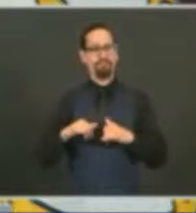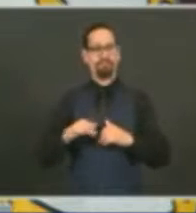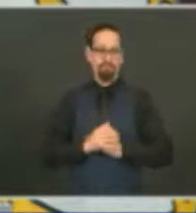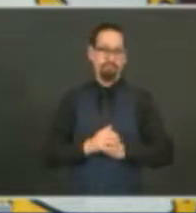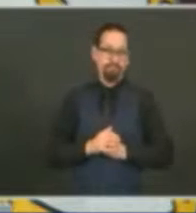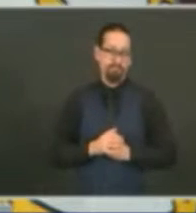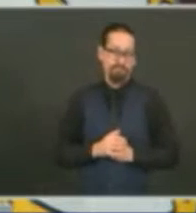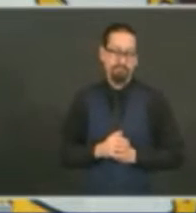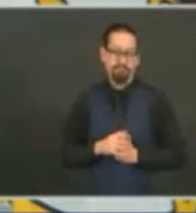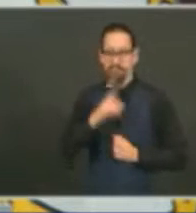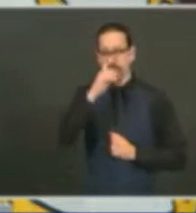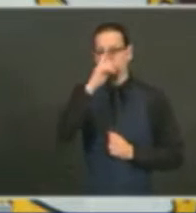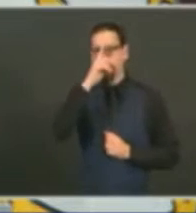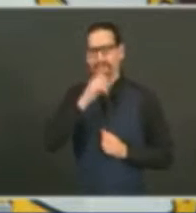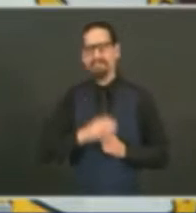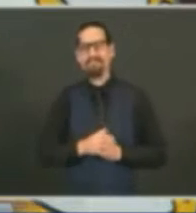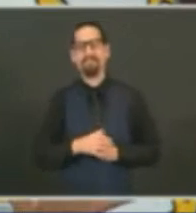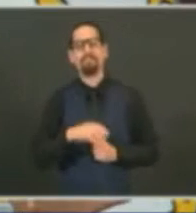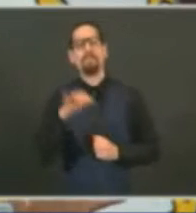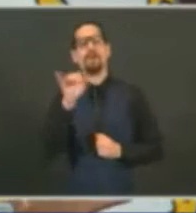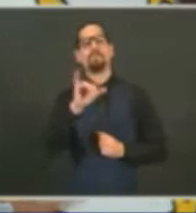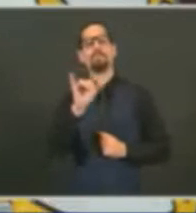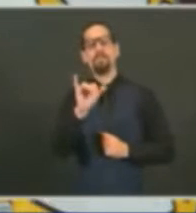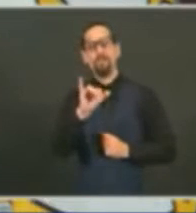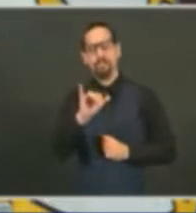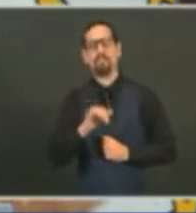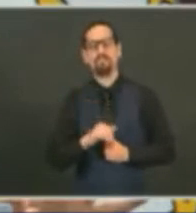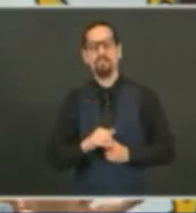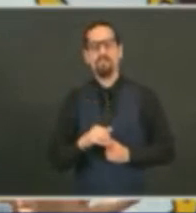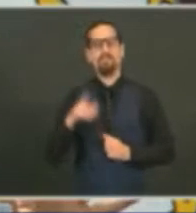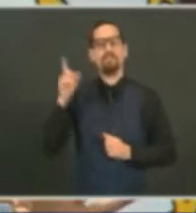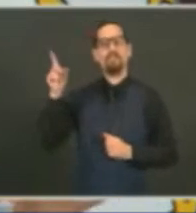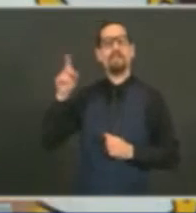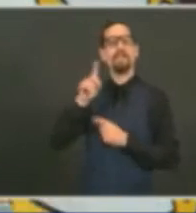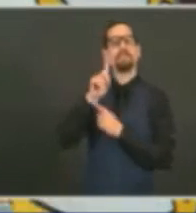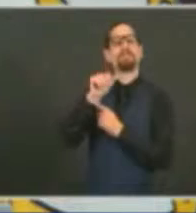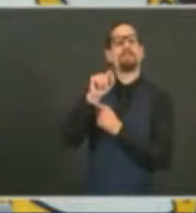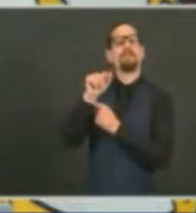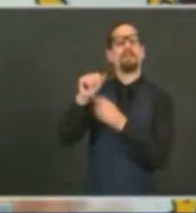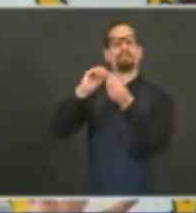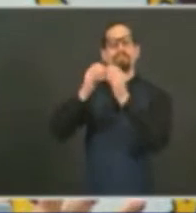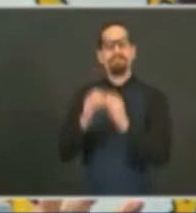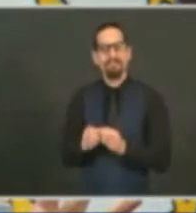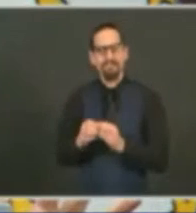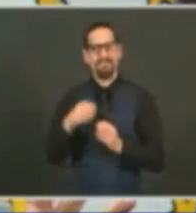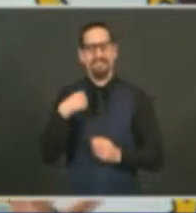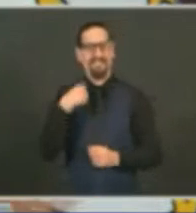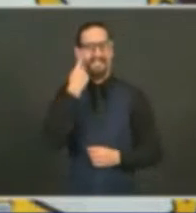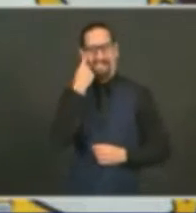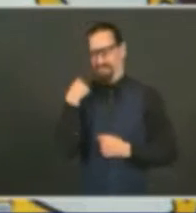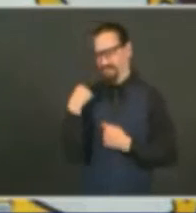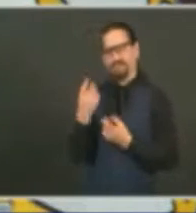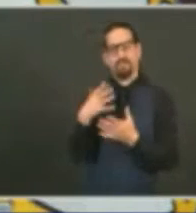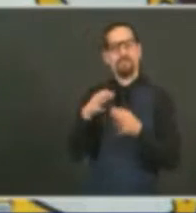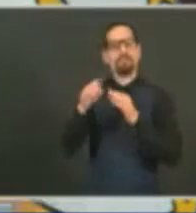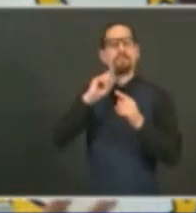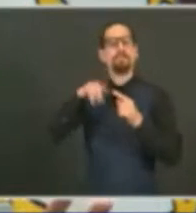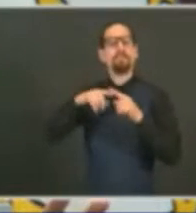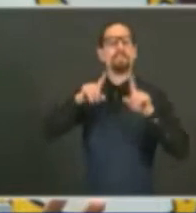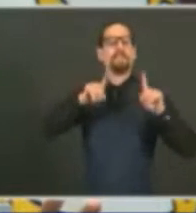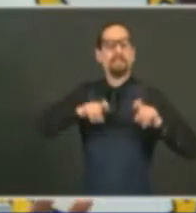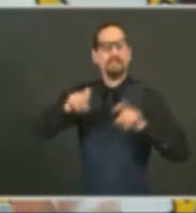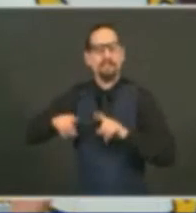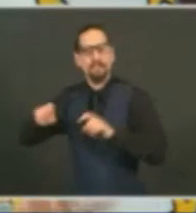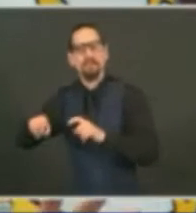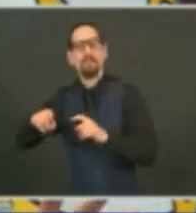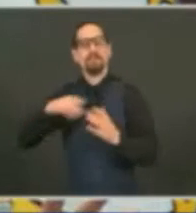Additionally, on top of that, all of the data, all of the clinical trial data, all of the safety data, all of the